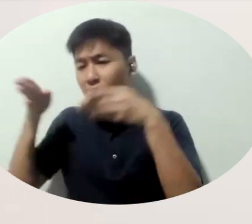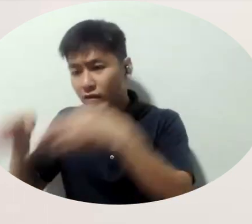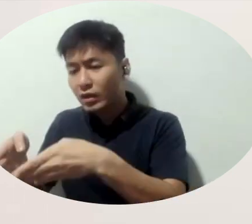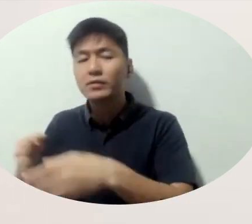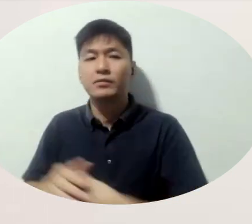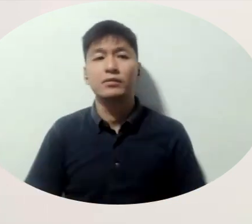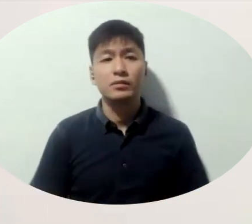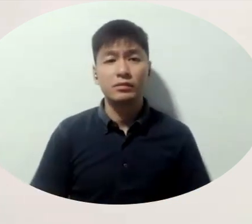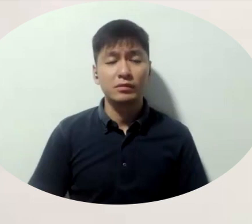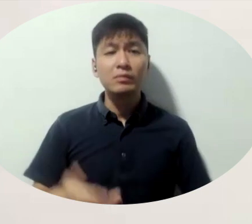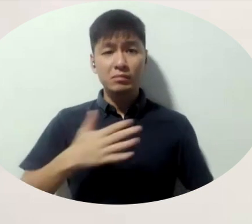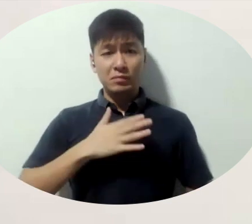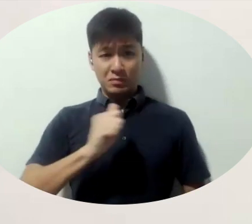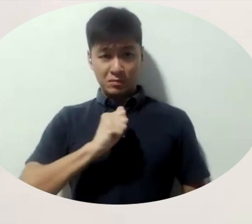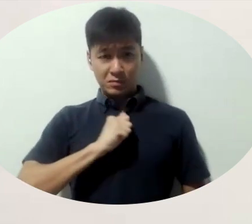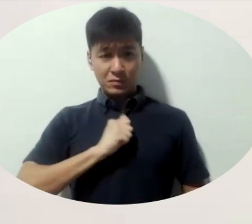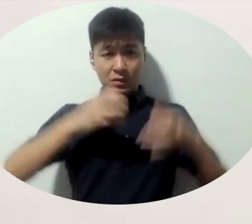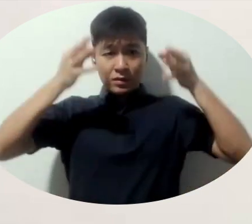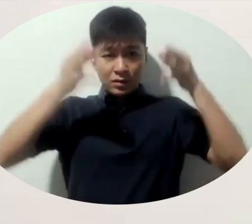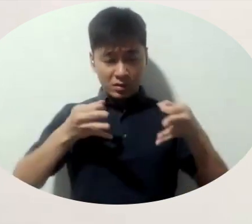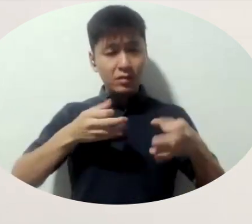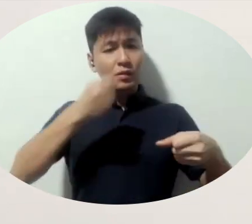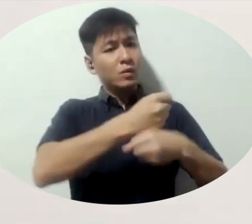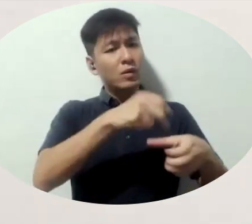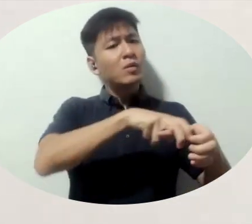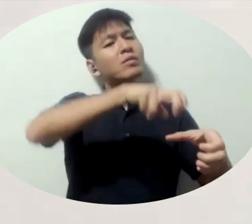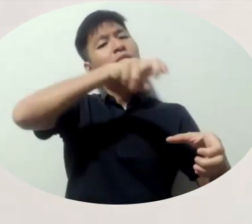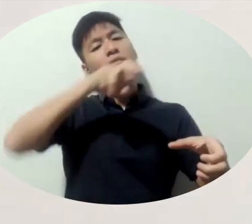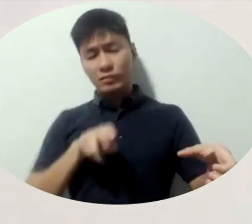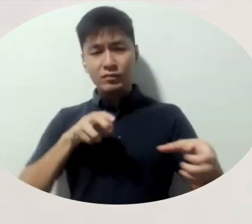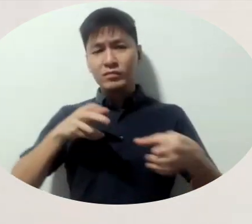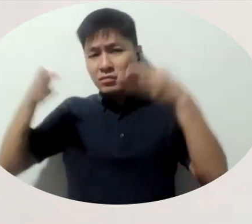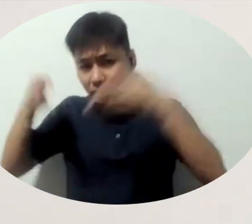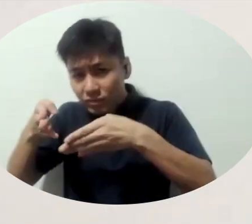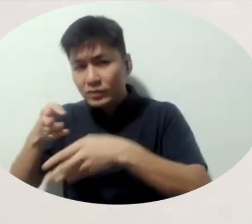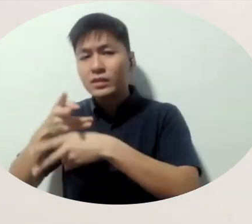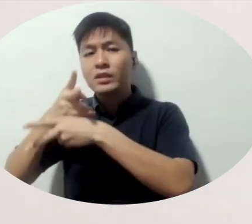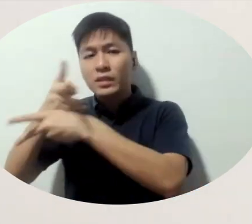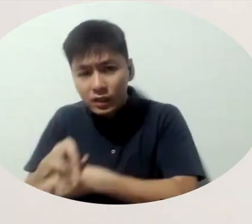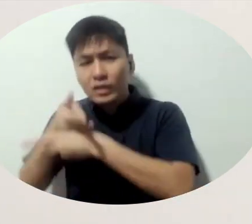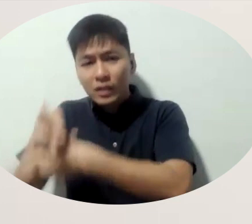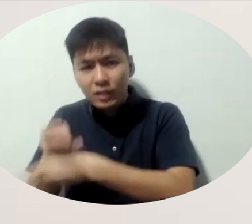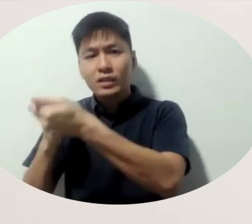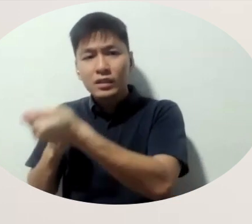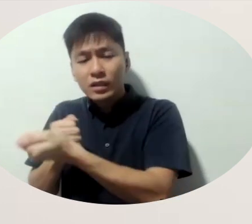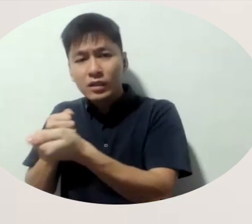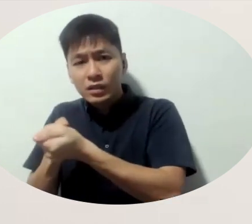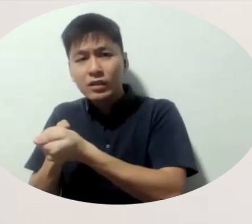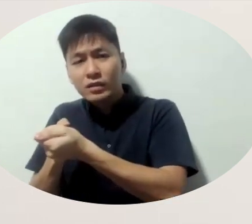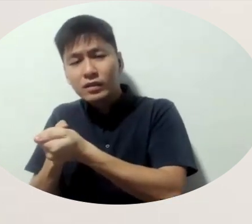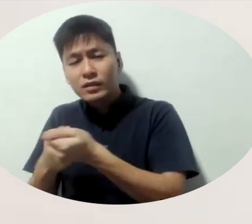wish for me and for all the care partners, having to choose either